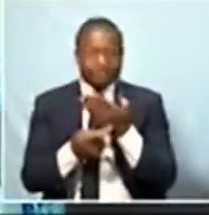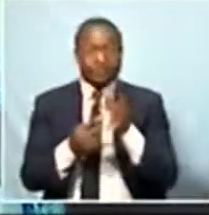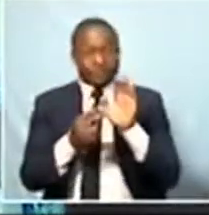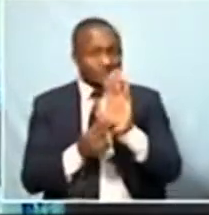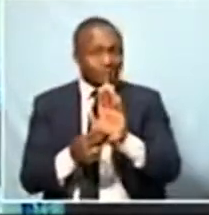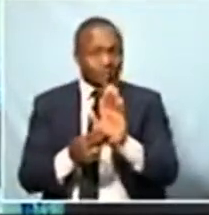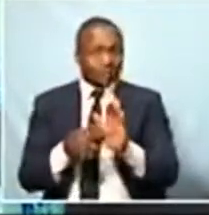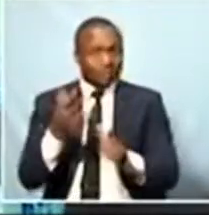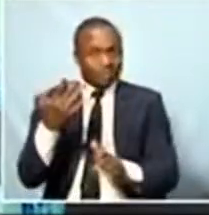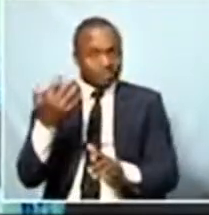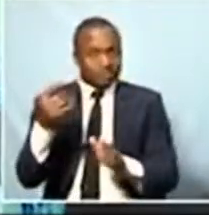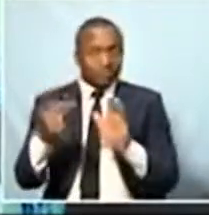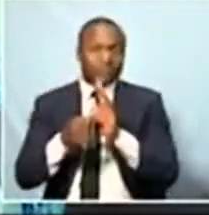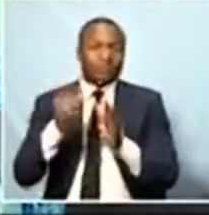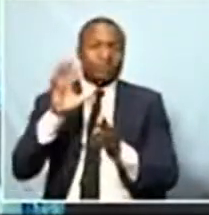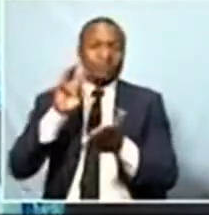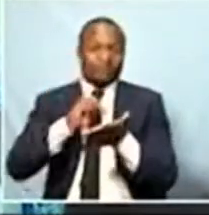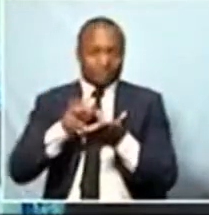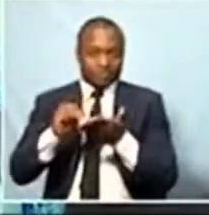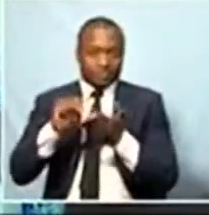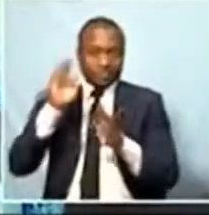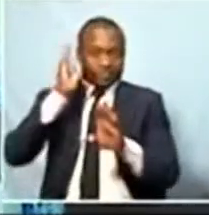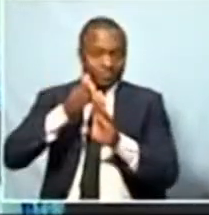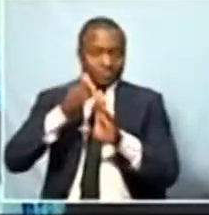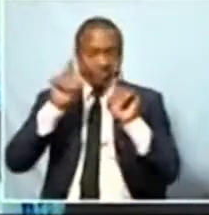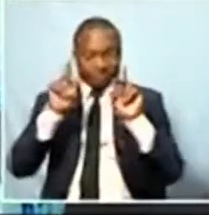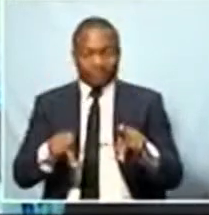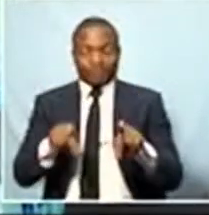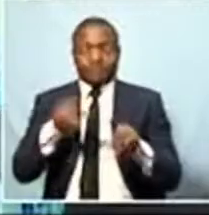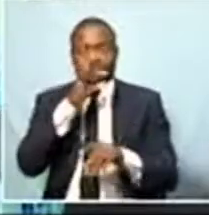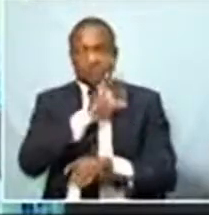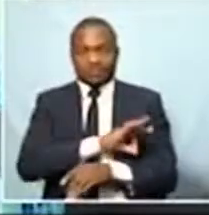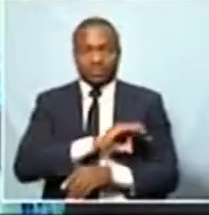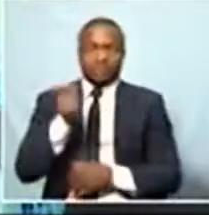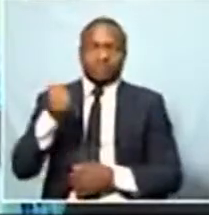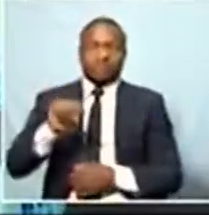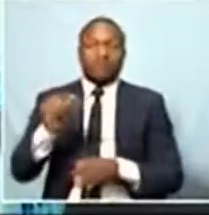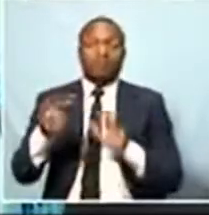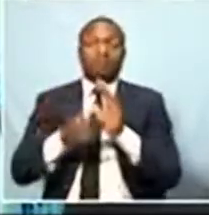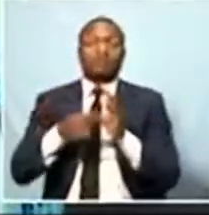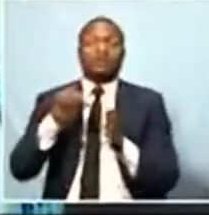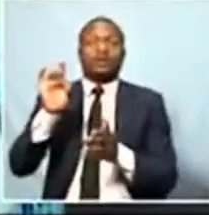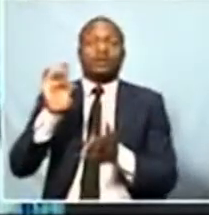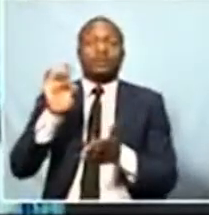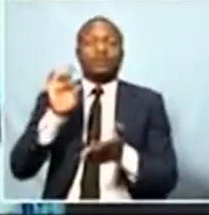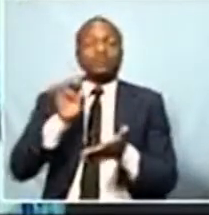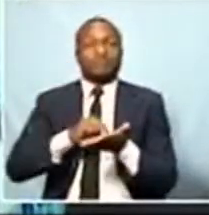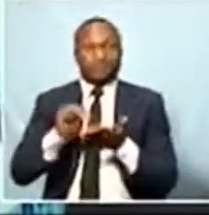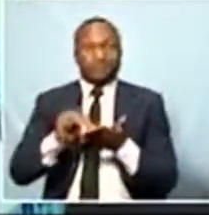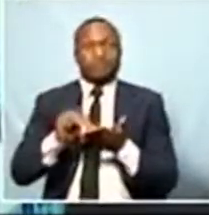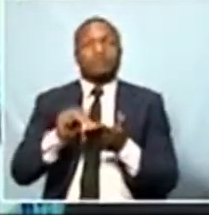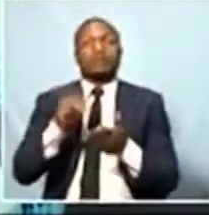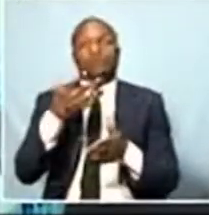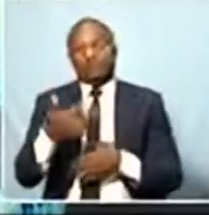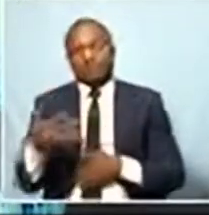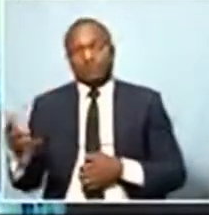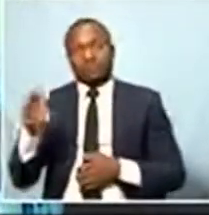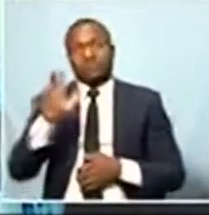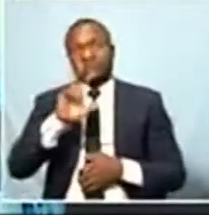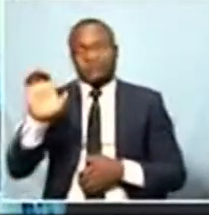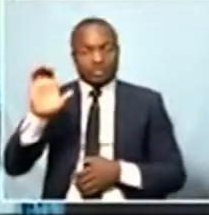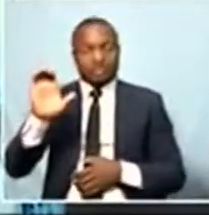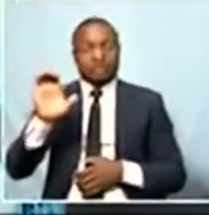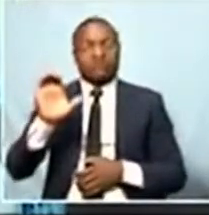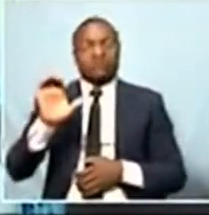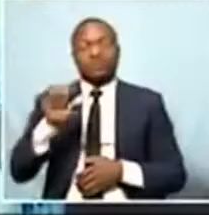indicate that 15.5 million kwacha is for personal emoluments, 10.8 million for goods and services, and 330,000 for the acquisition